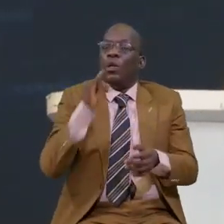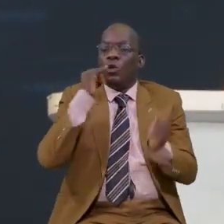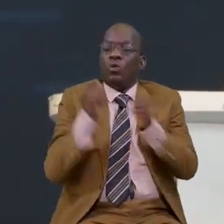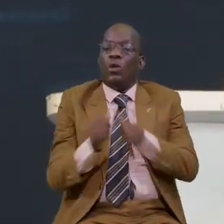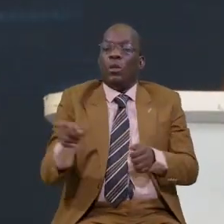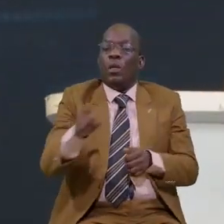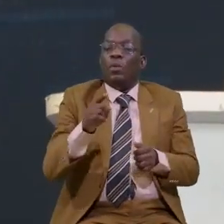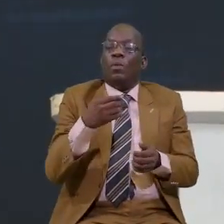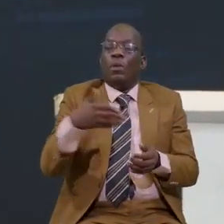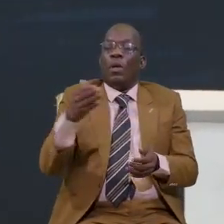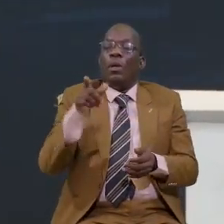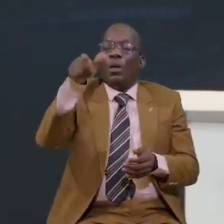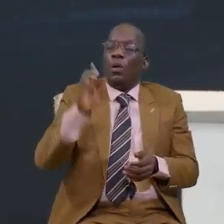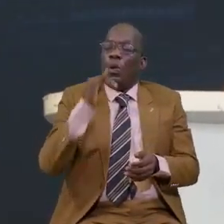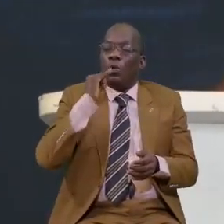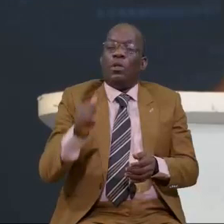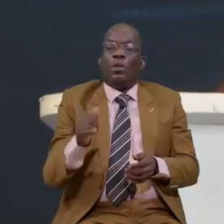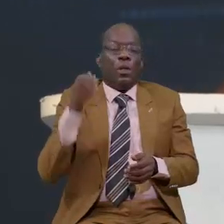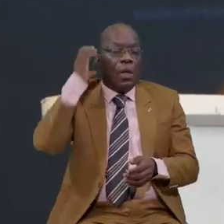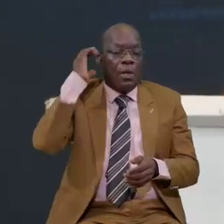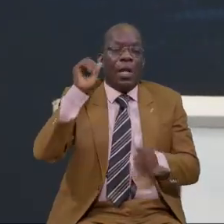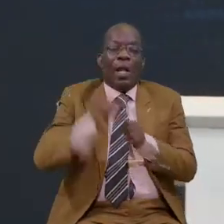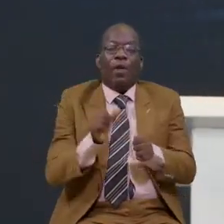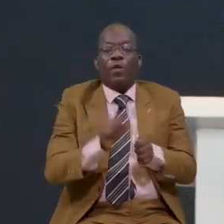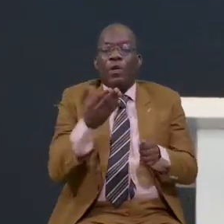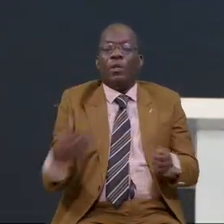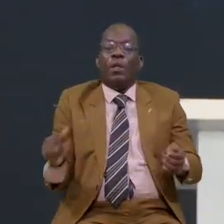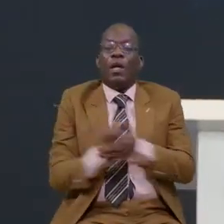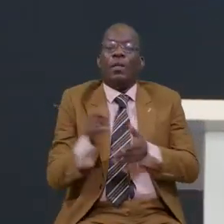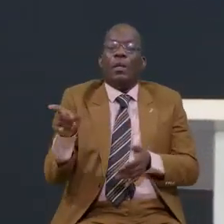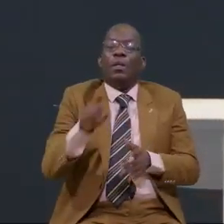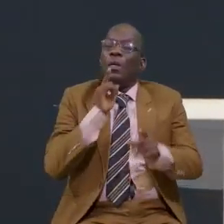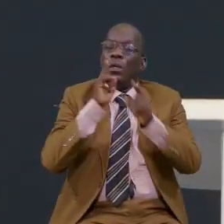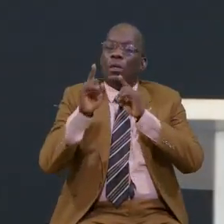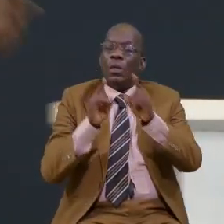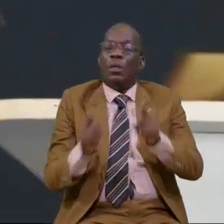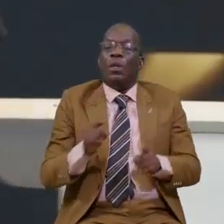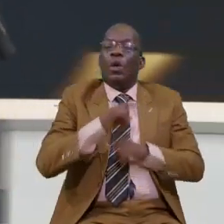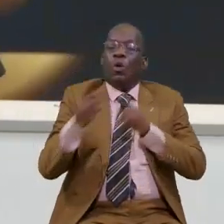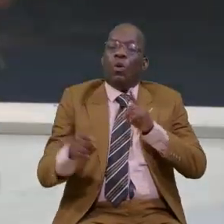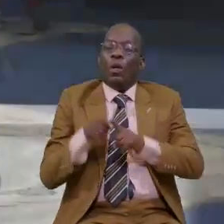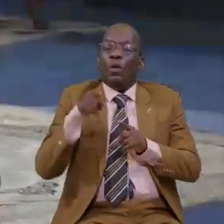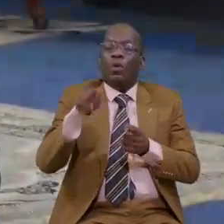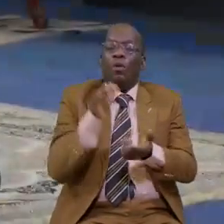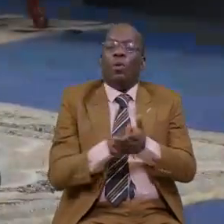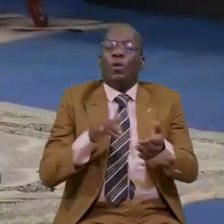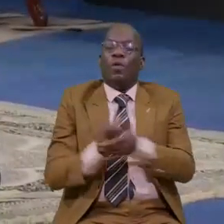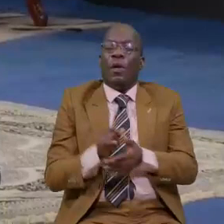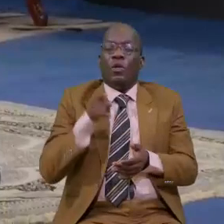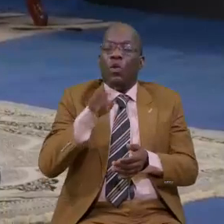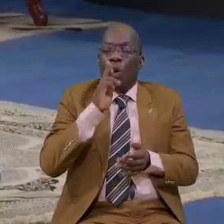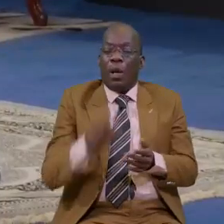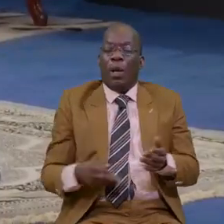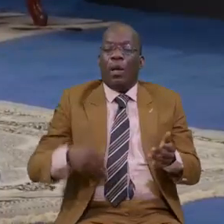listening to every conversation. When you believe that you are born again by this